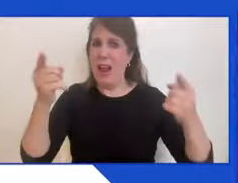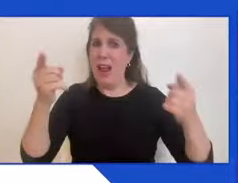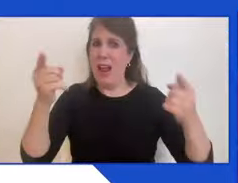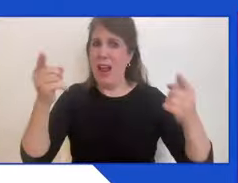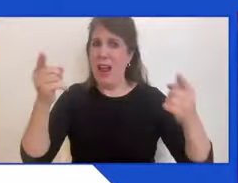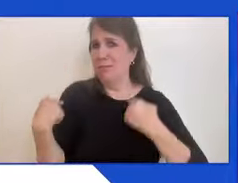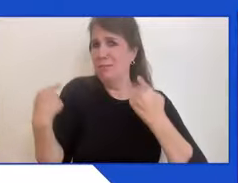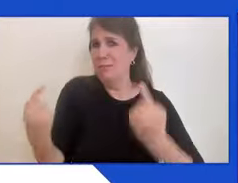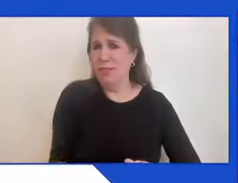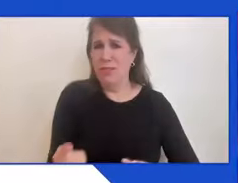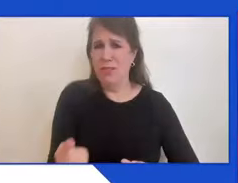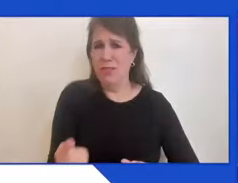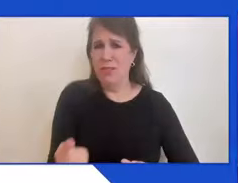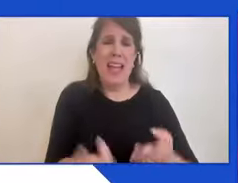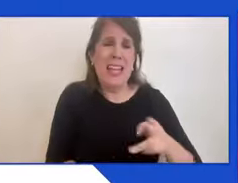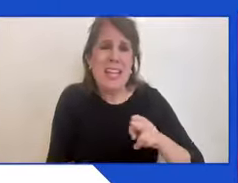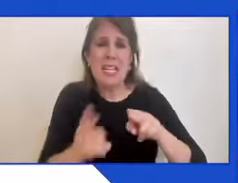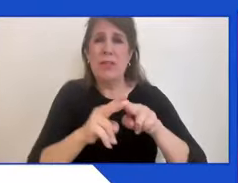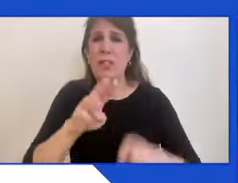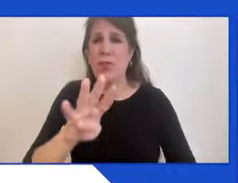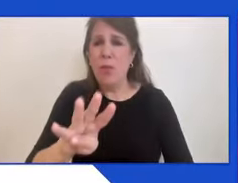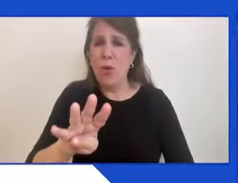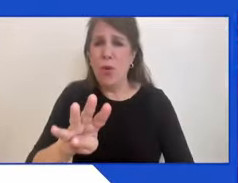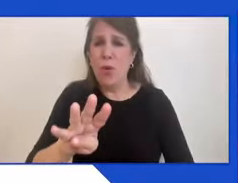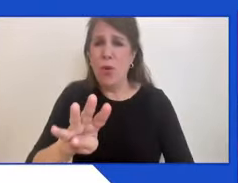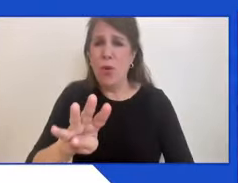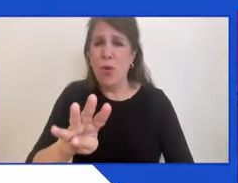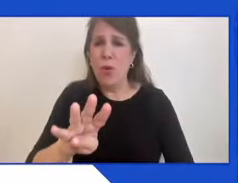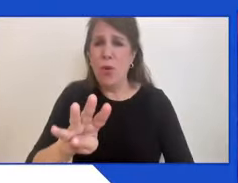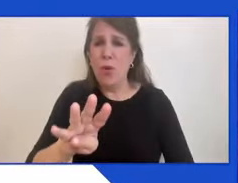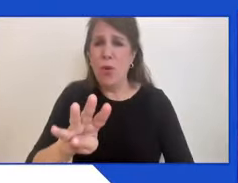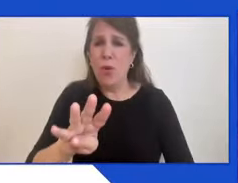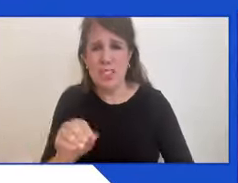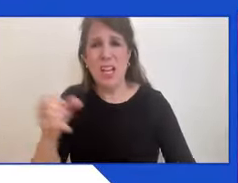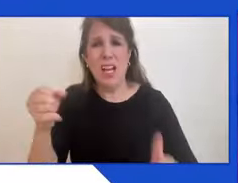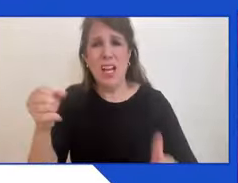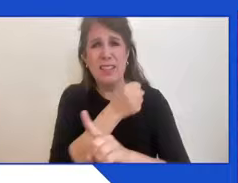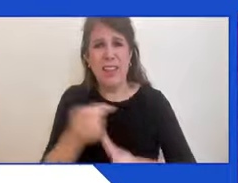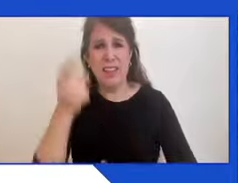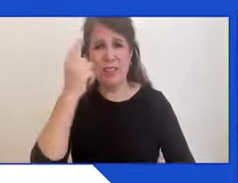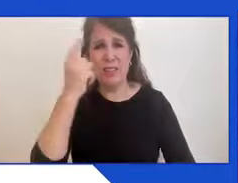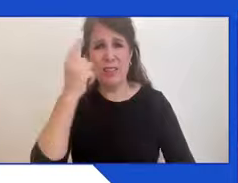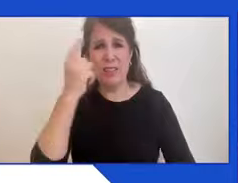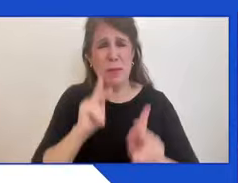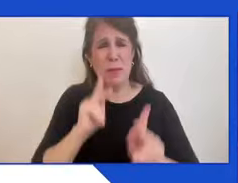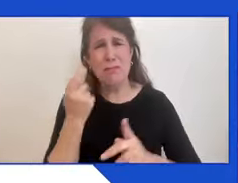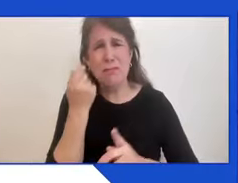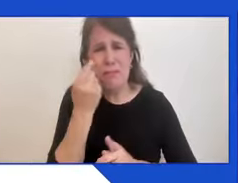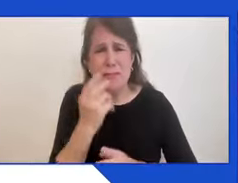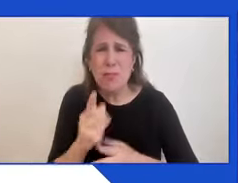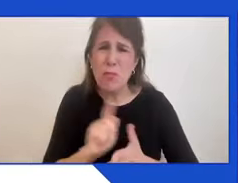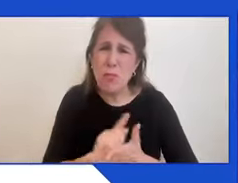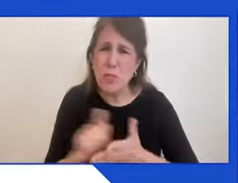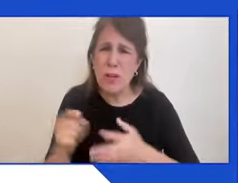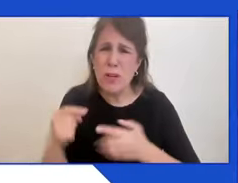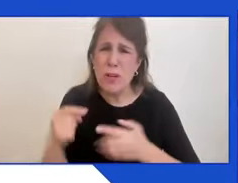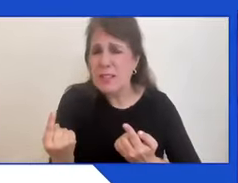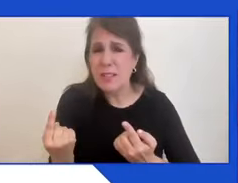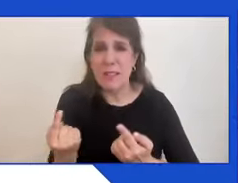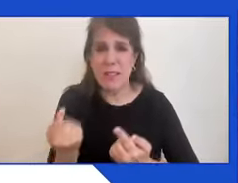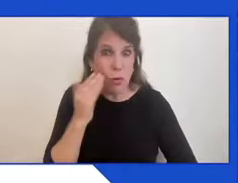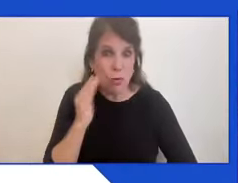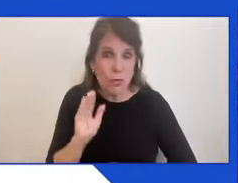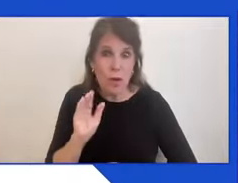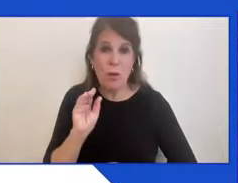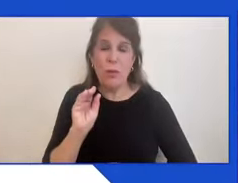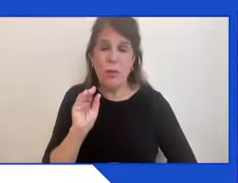400% increase just in the past 3 weeks. If you don't know that, it's because your social media algorithm is not